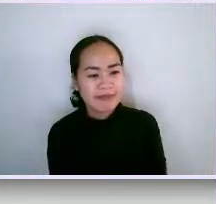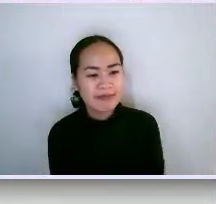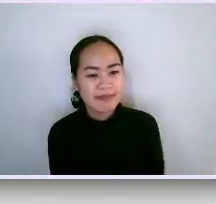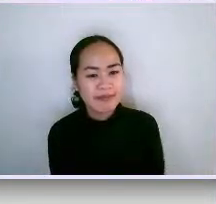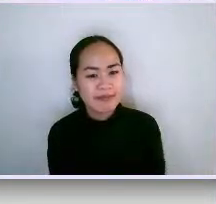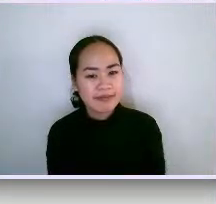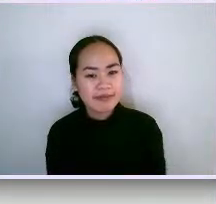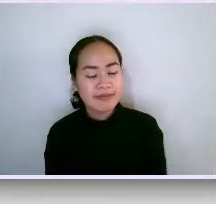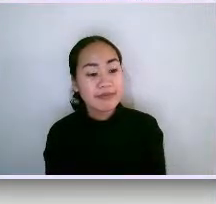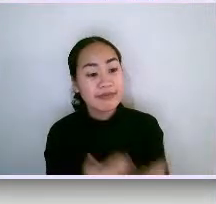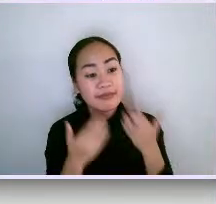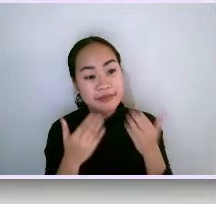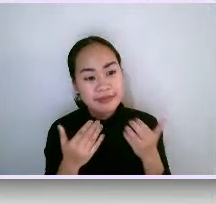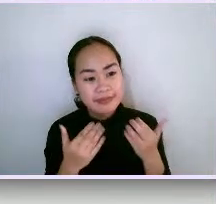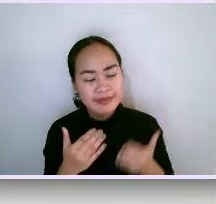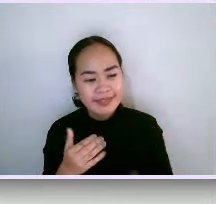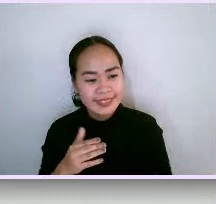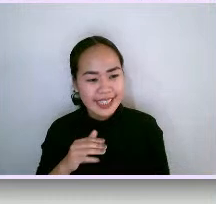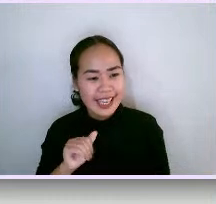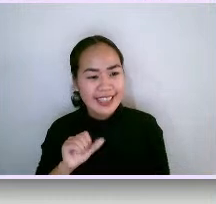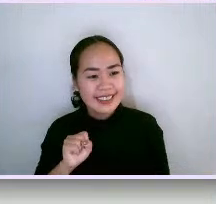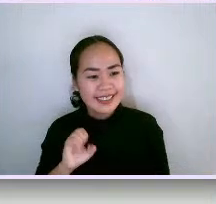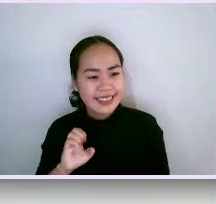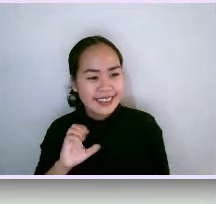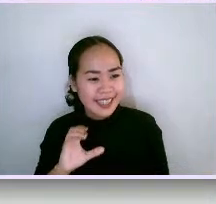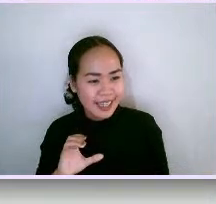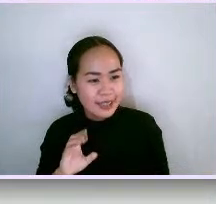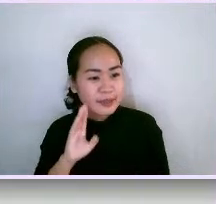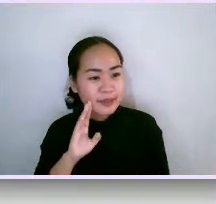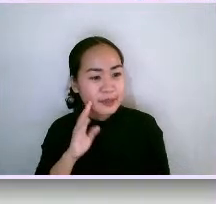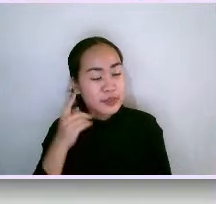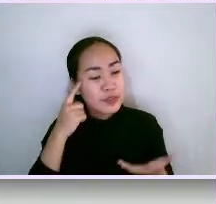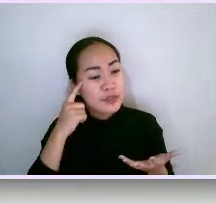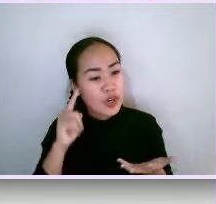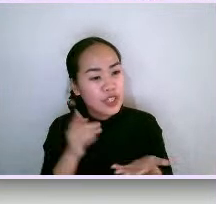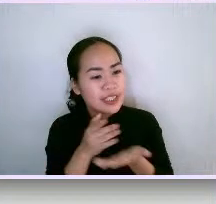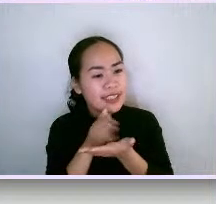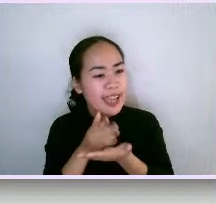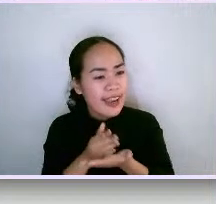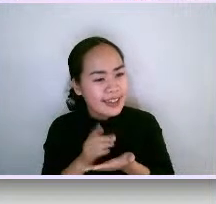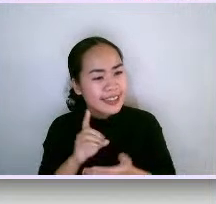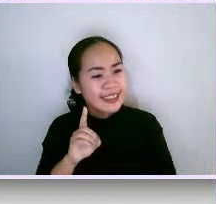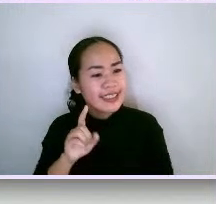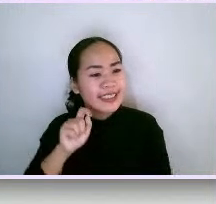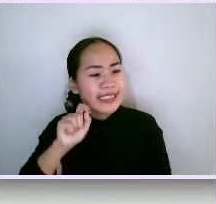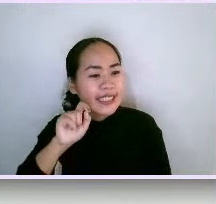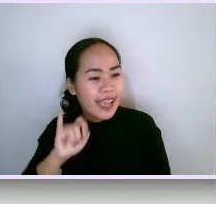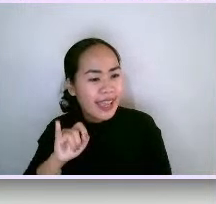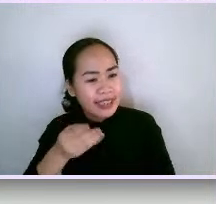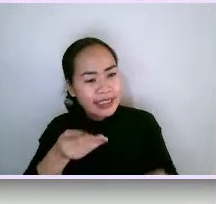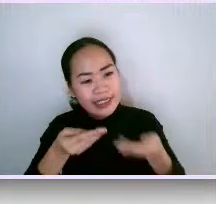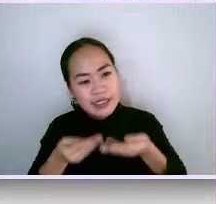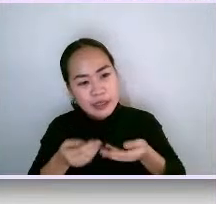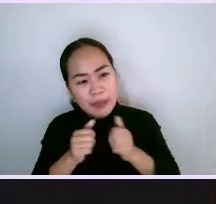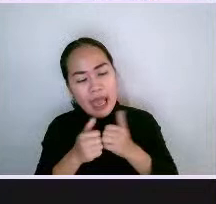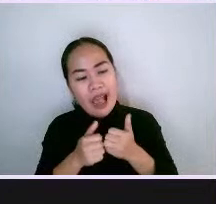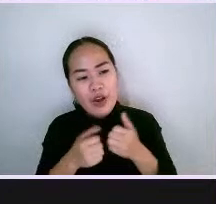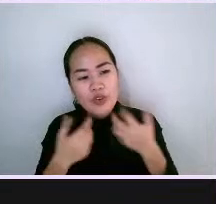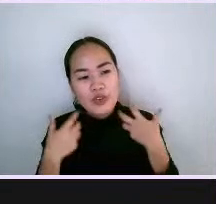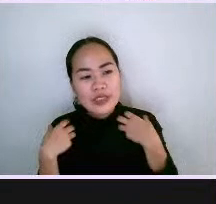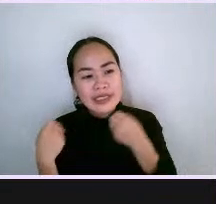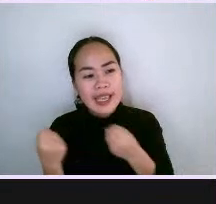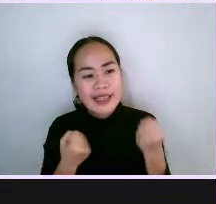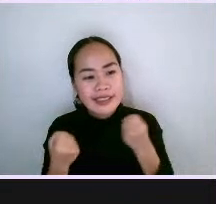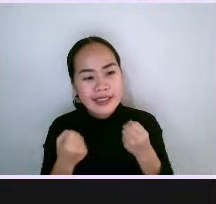Thank you very much, ASEC Baluyot, for sharing with us DTI's projects that provide platforms to strengthen and support women